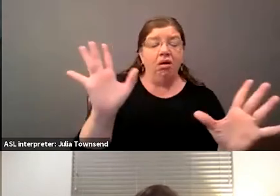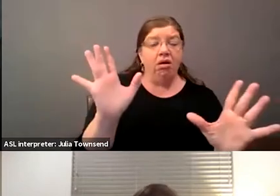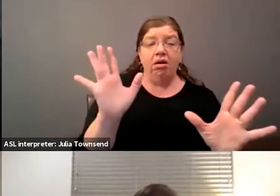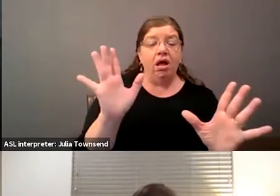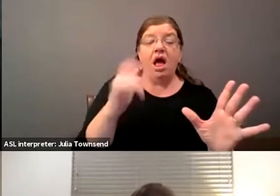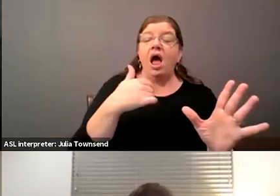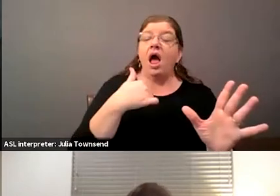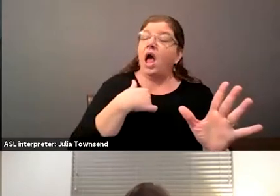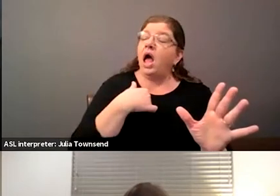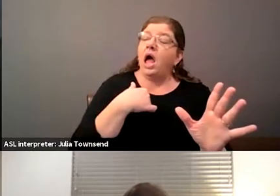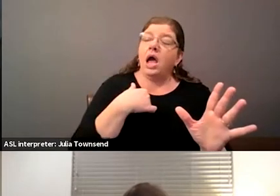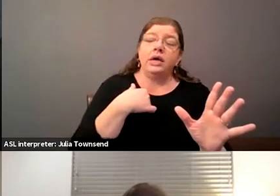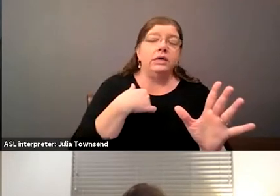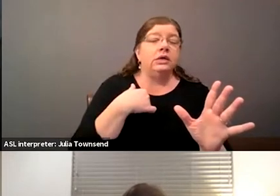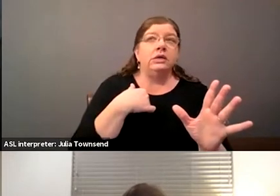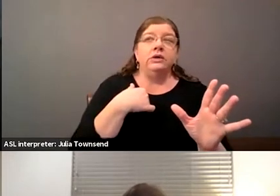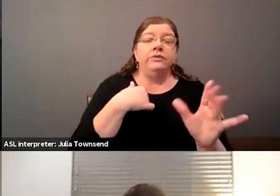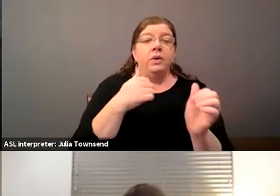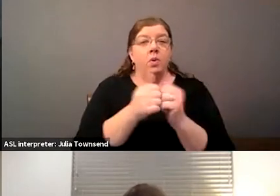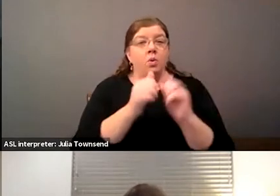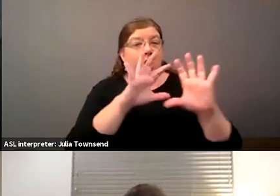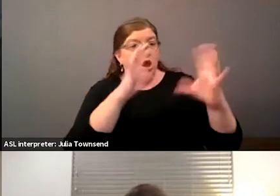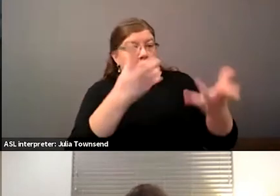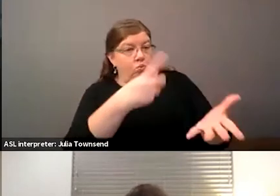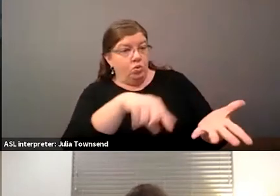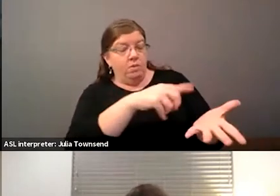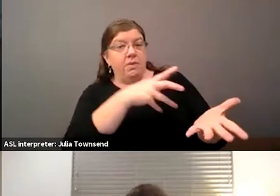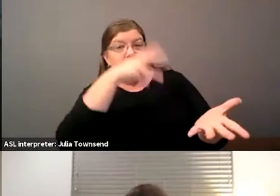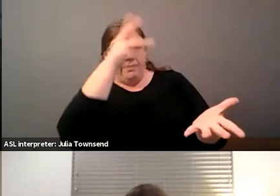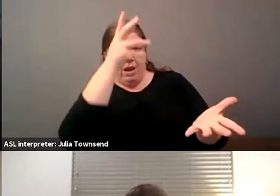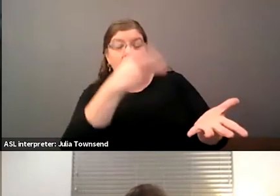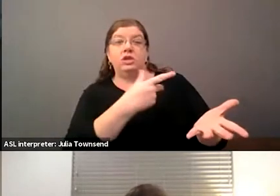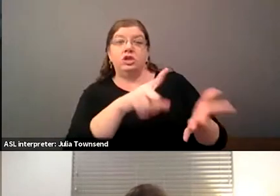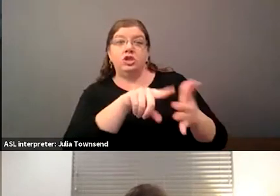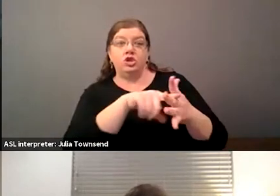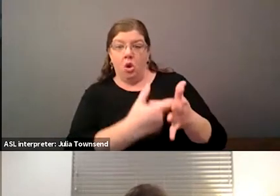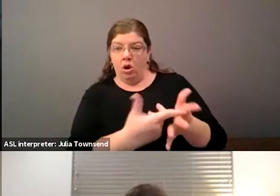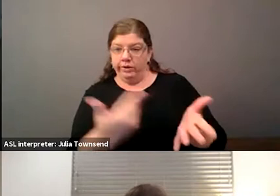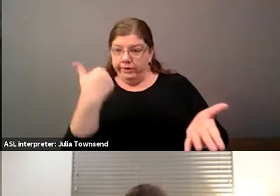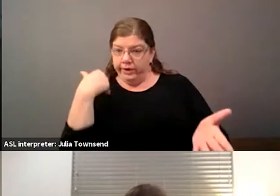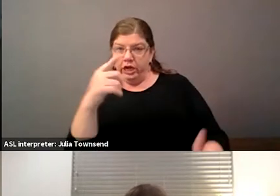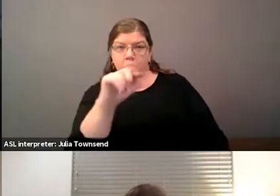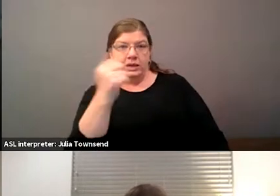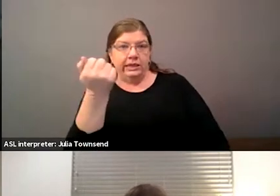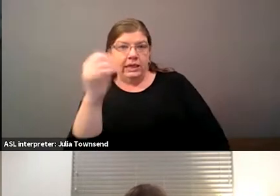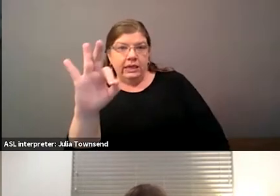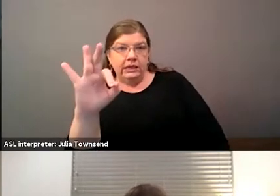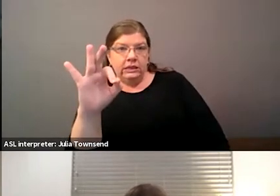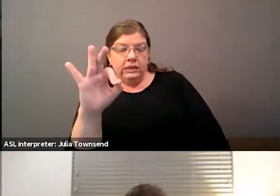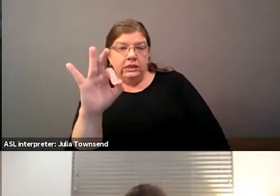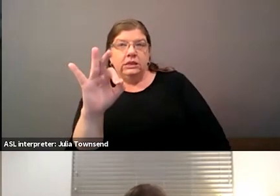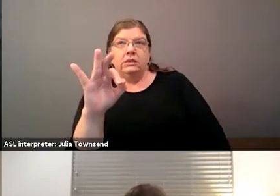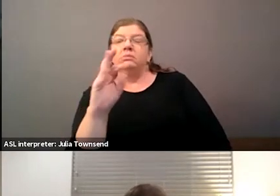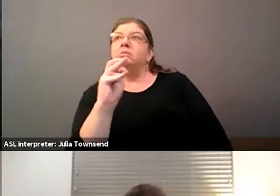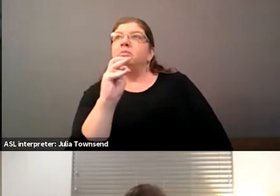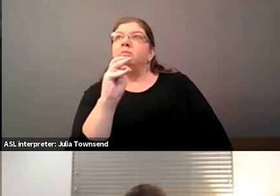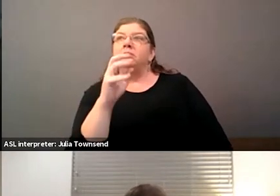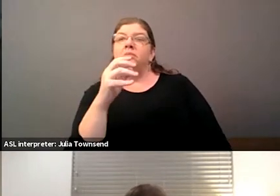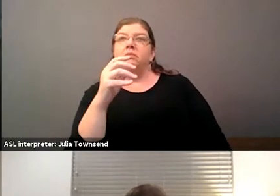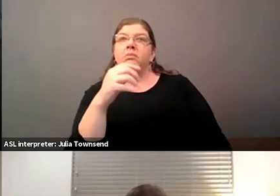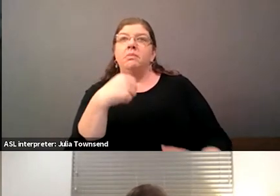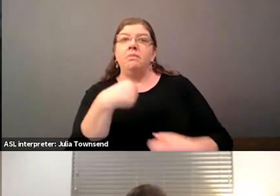been with a group of parents starting in 2019 may the mad